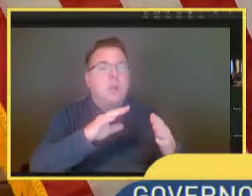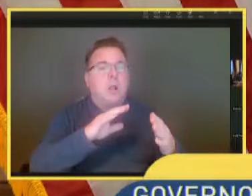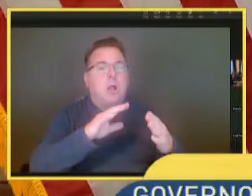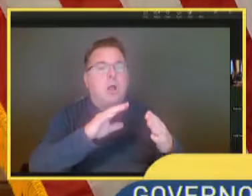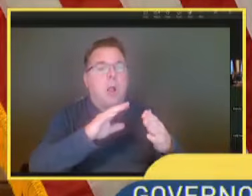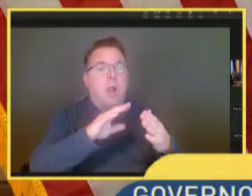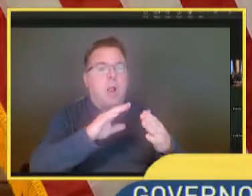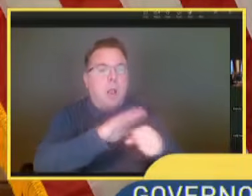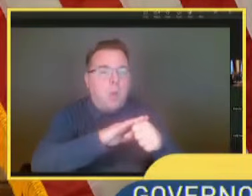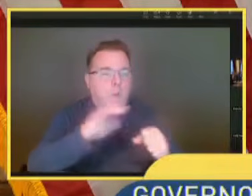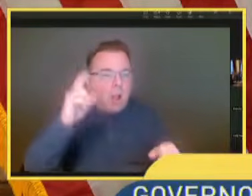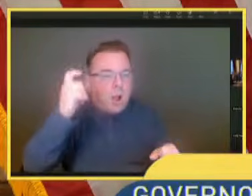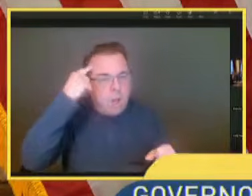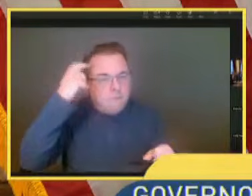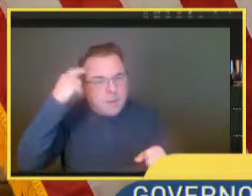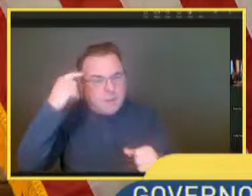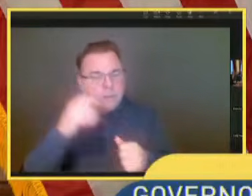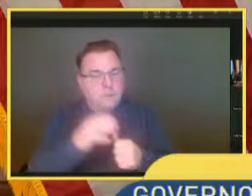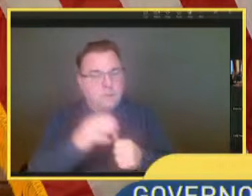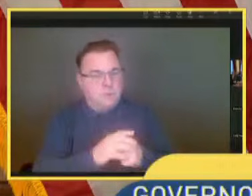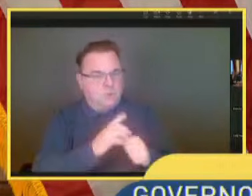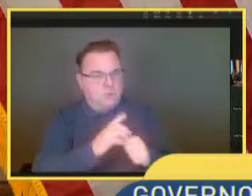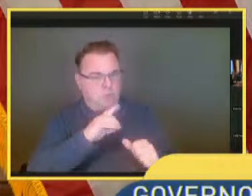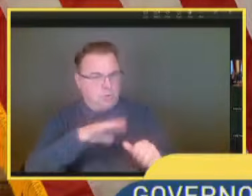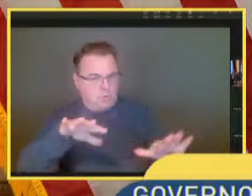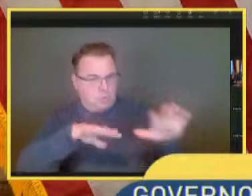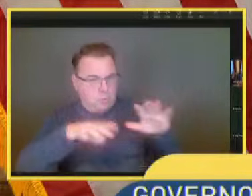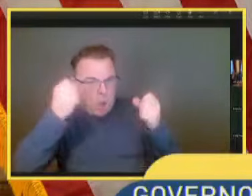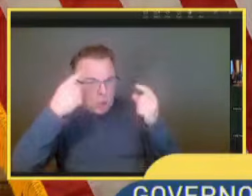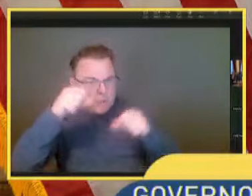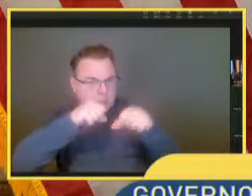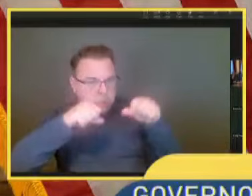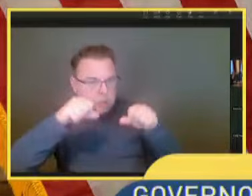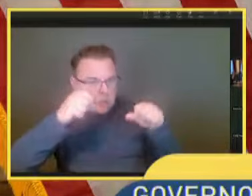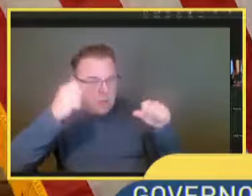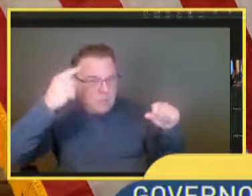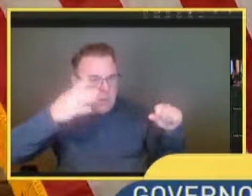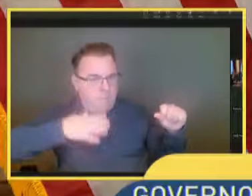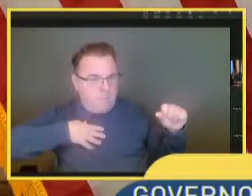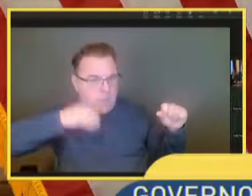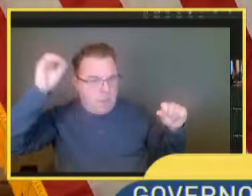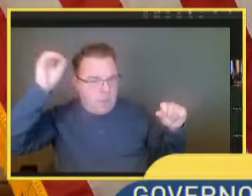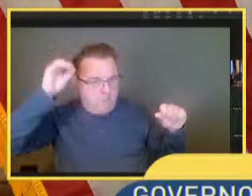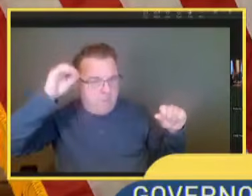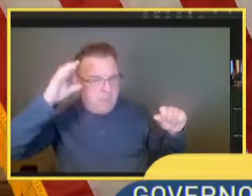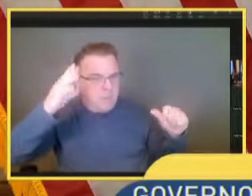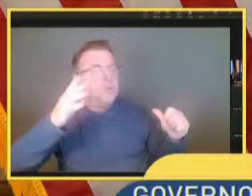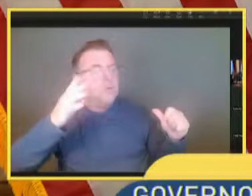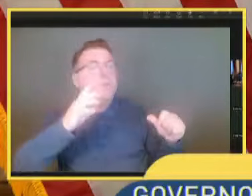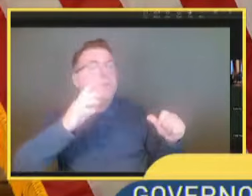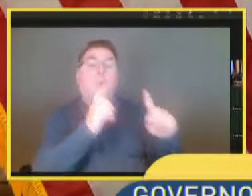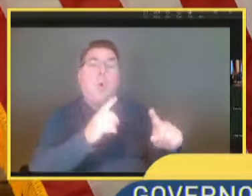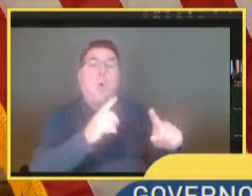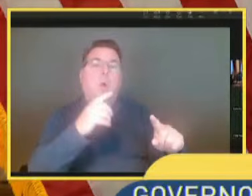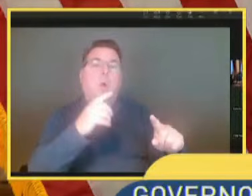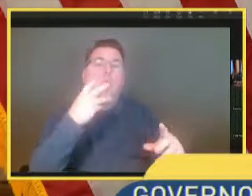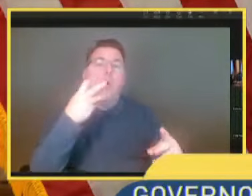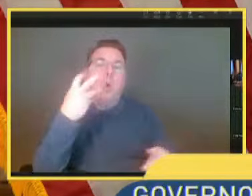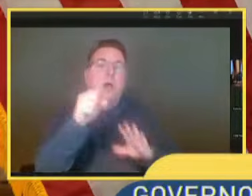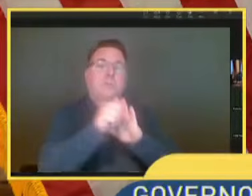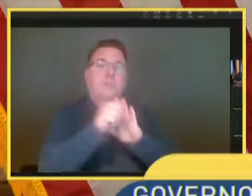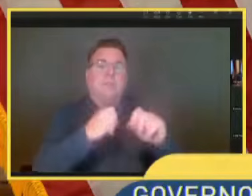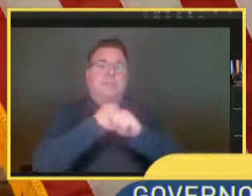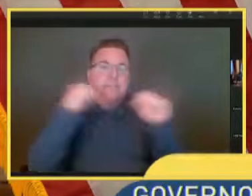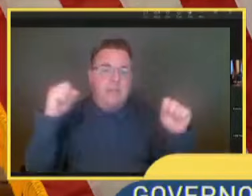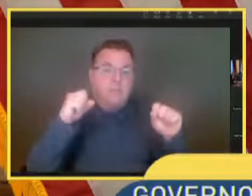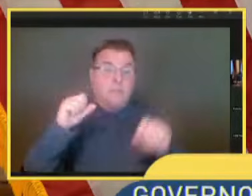to make sure everybody clearly understands, my perspective of what we need to do to make sure Washingtonians are safe. So the Attorney General is 100%